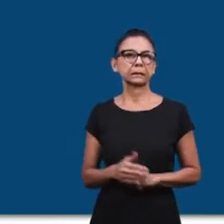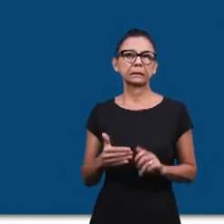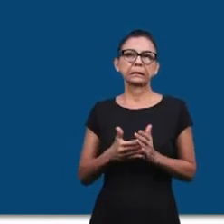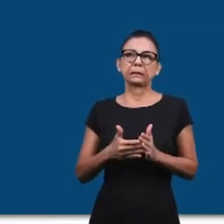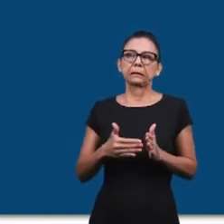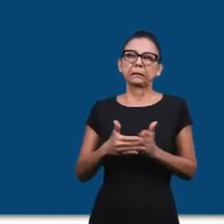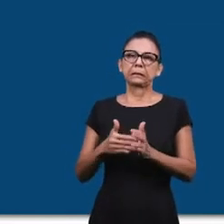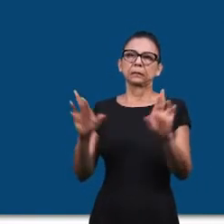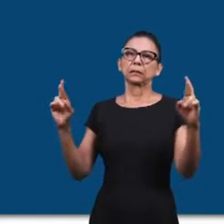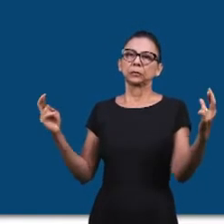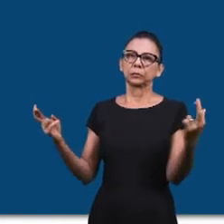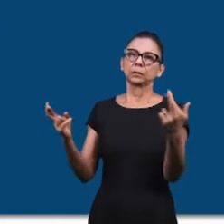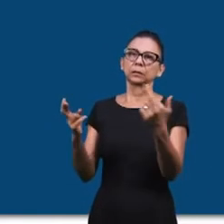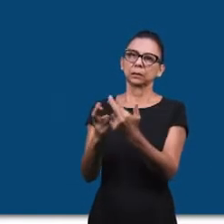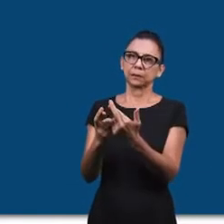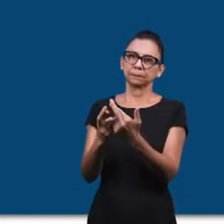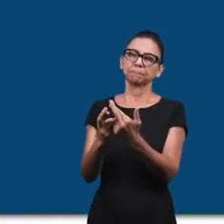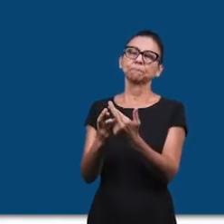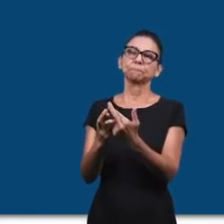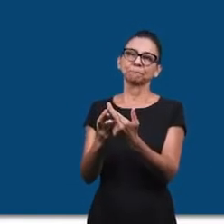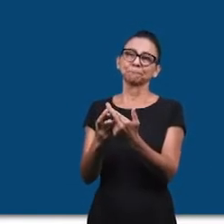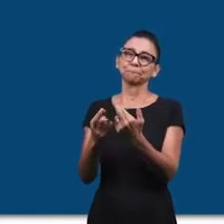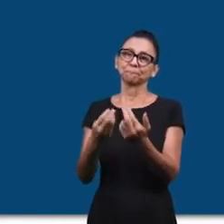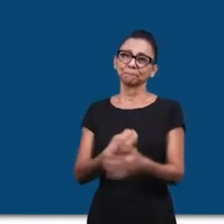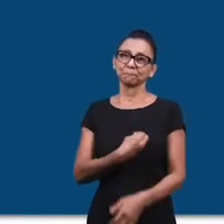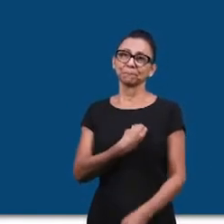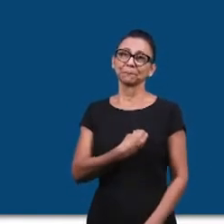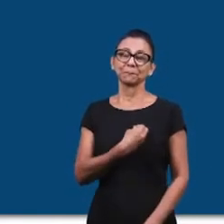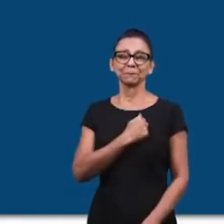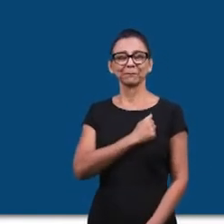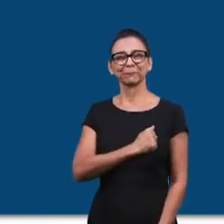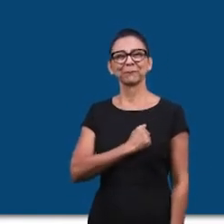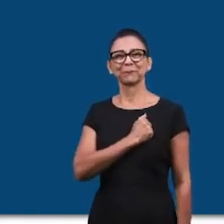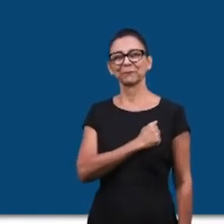moment, but because we are unable to physically gather,